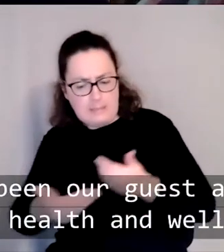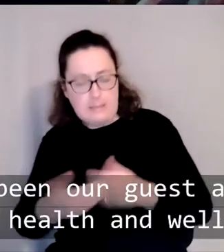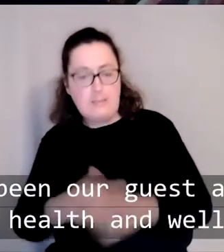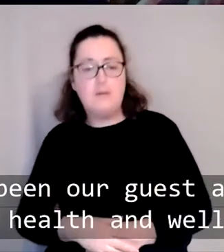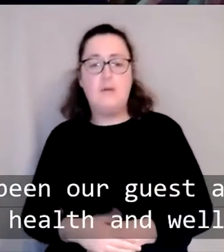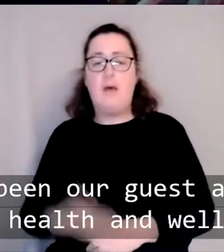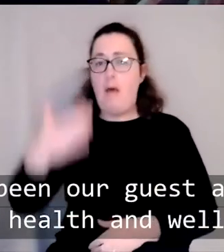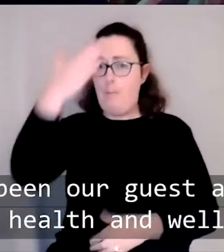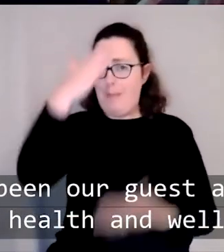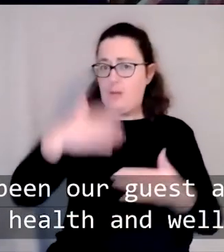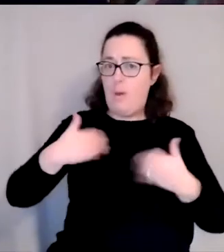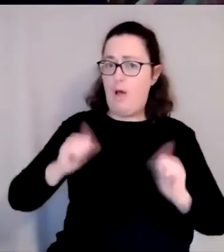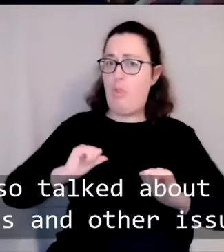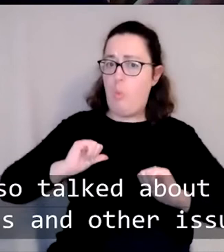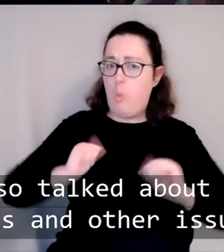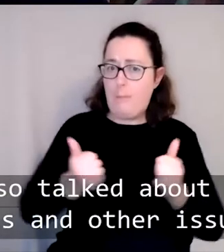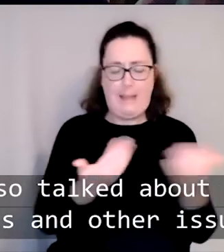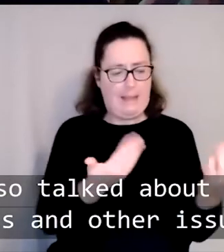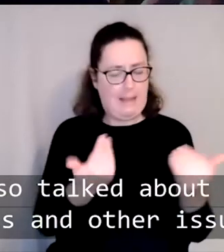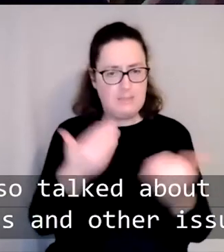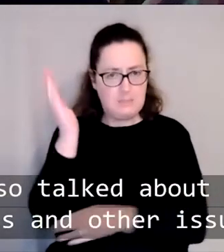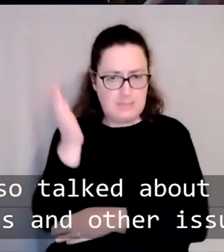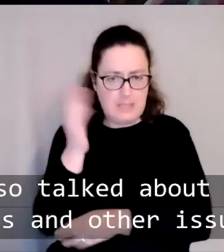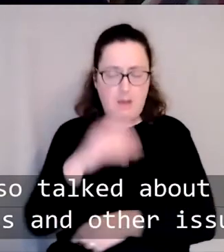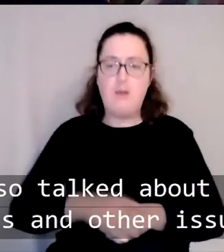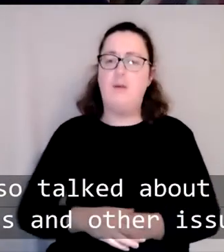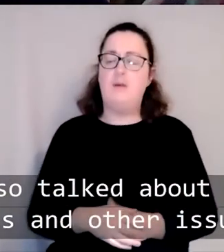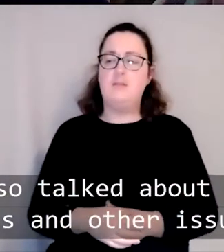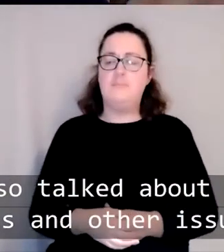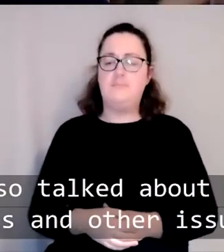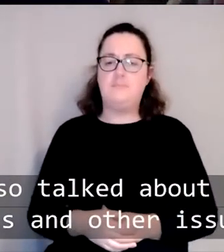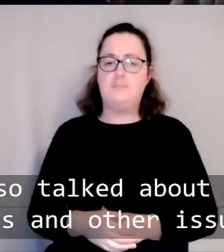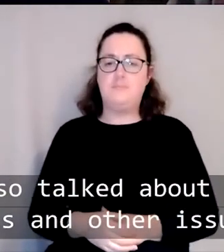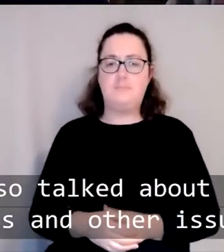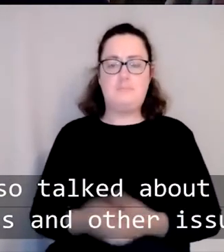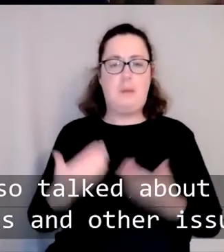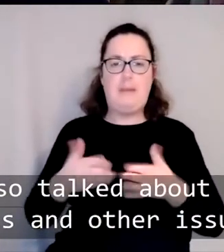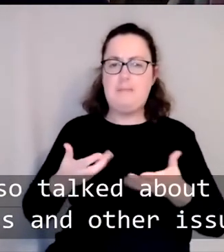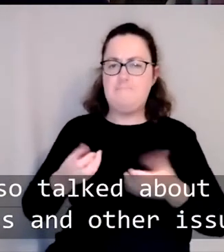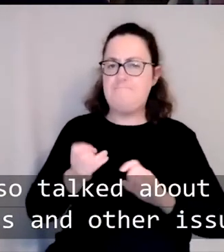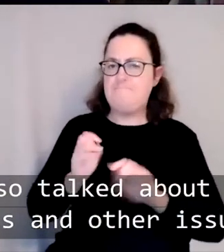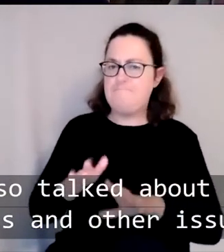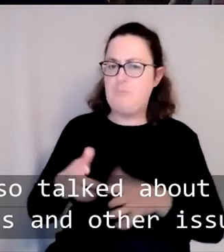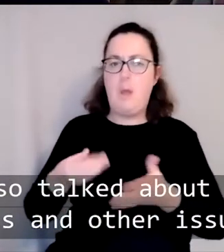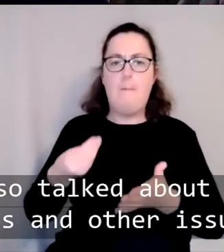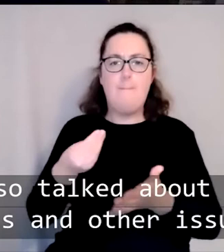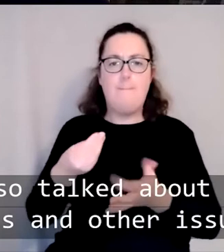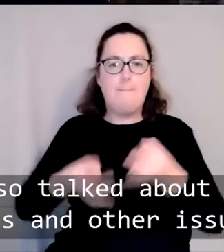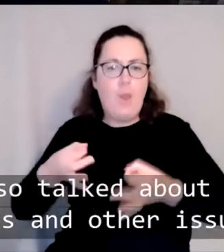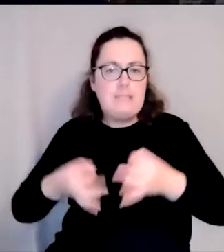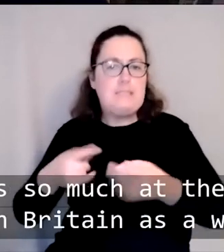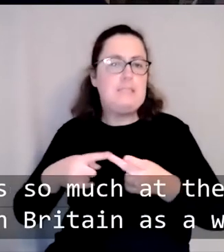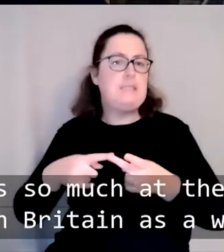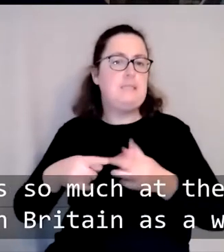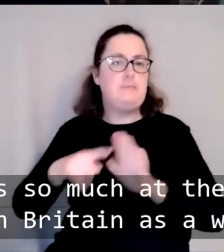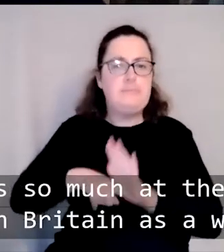around mental health and well-being. He's also talked about policy, economics, and other issues